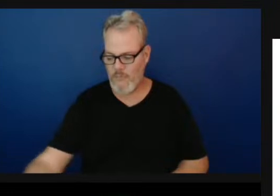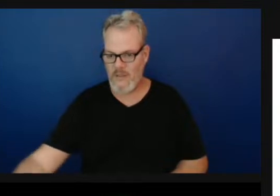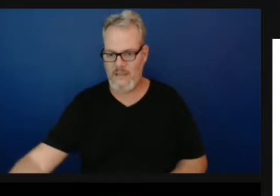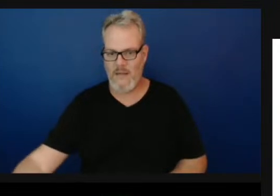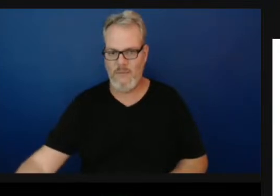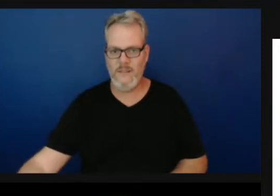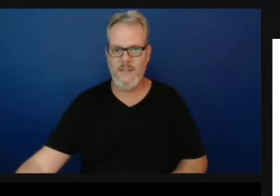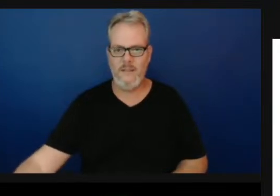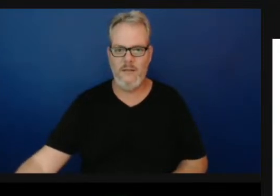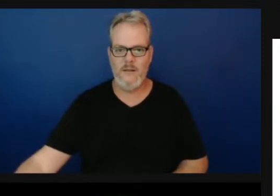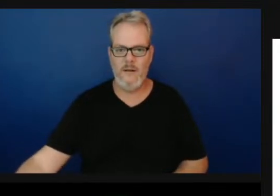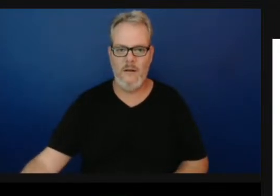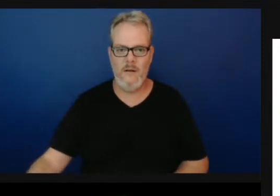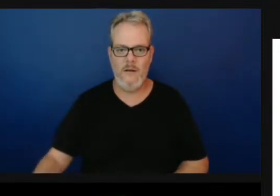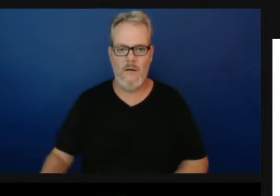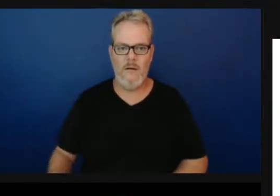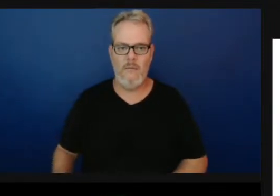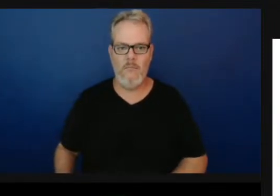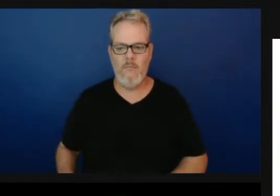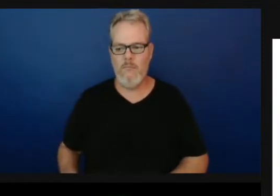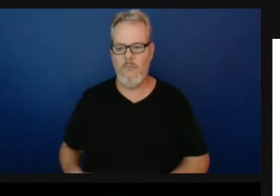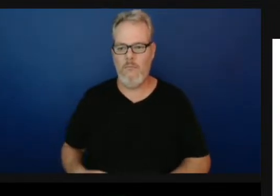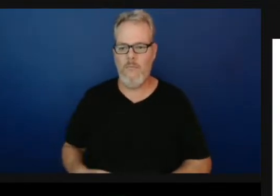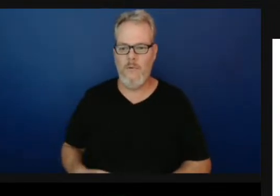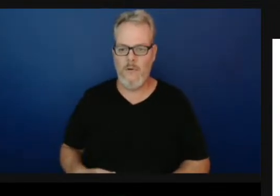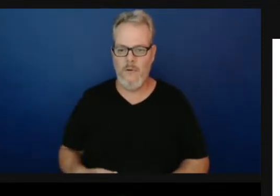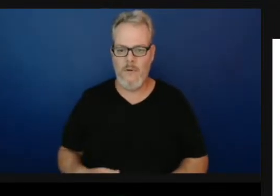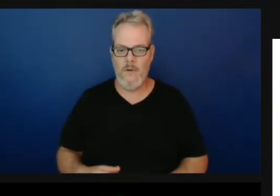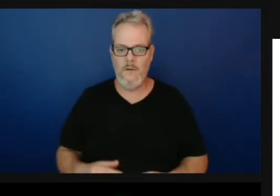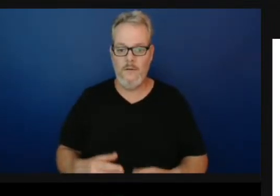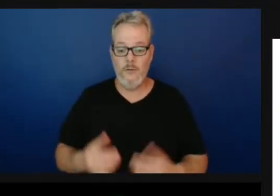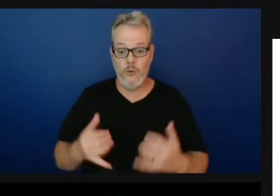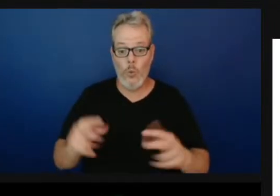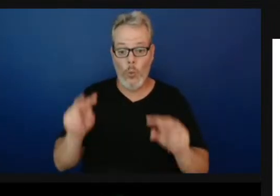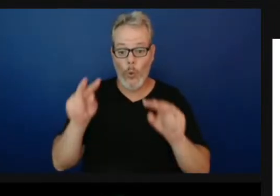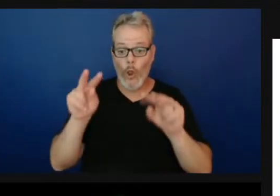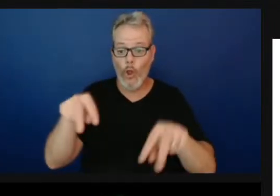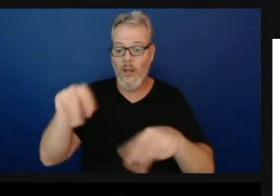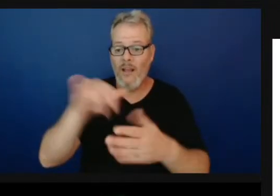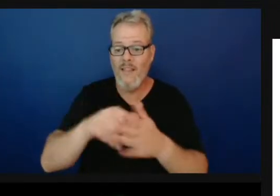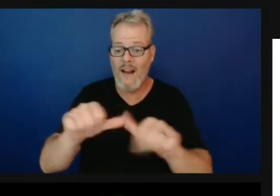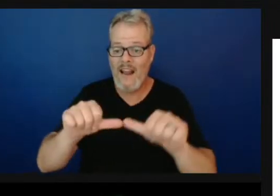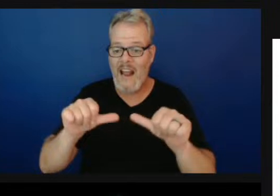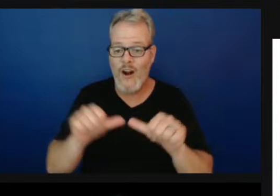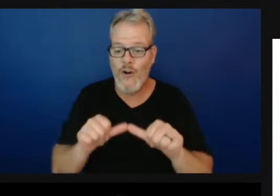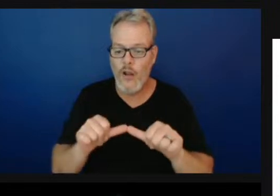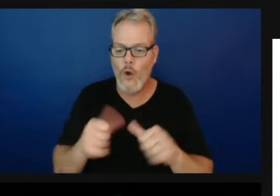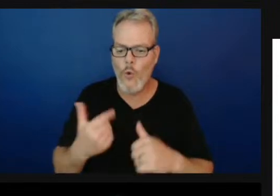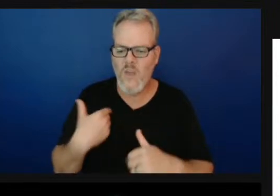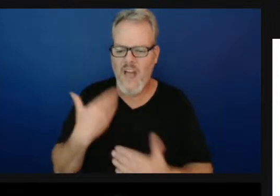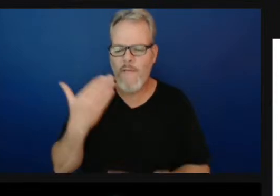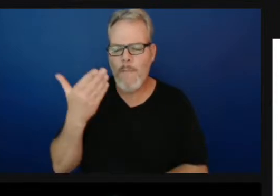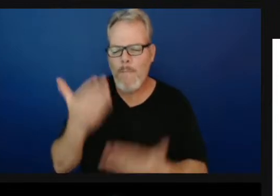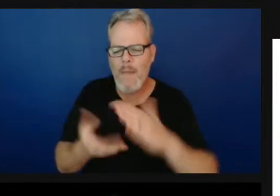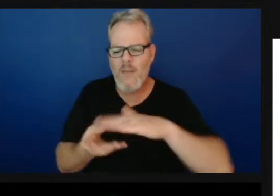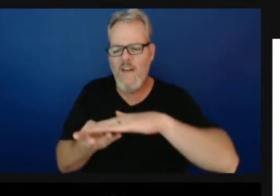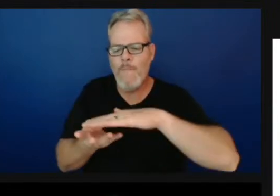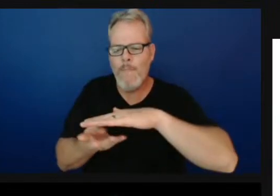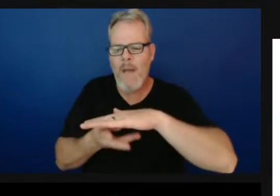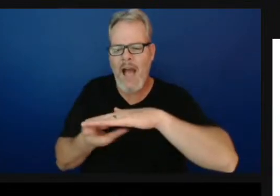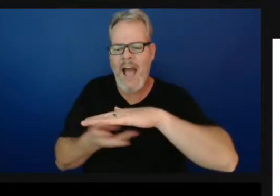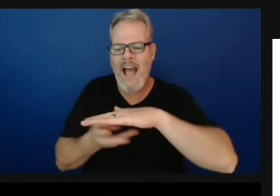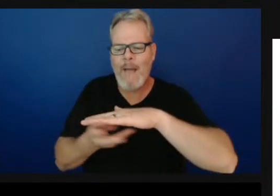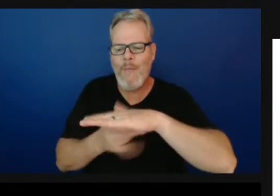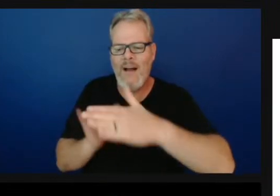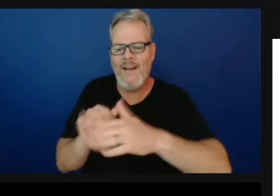is. So we're actually looking down a rift here at this area where the magma is possibly moving through, and